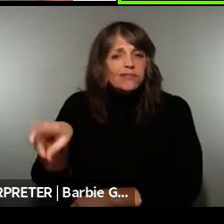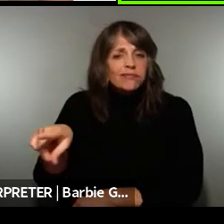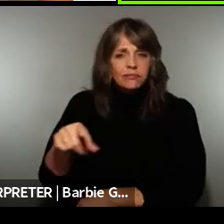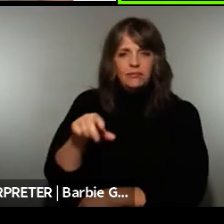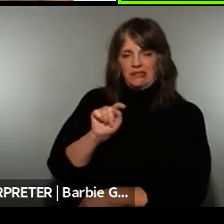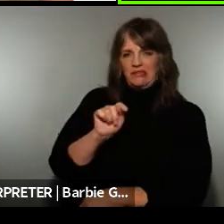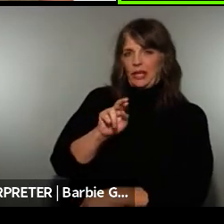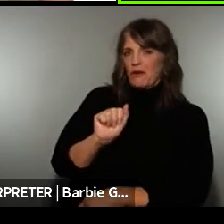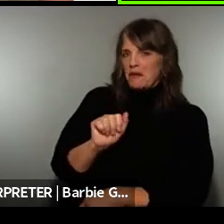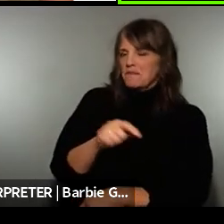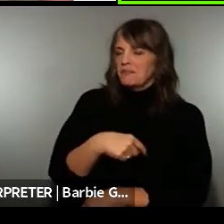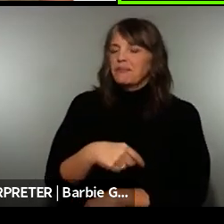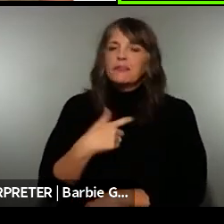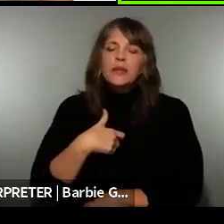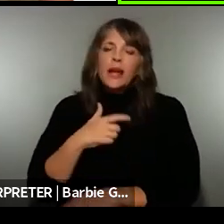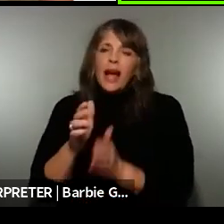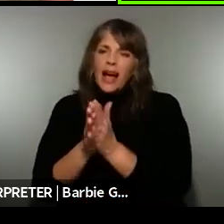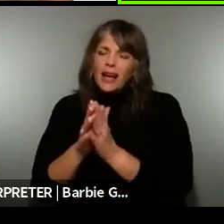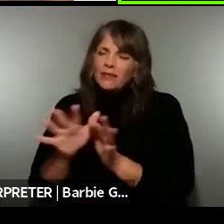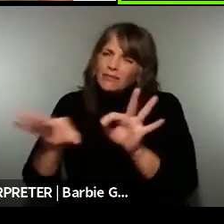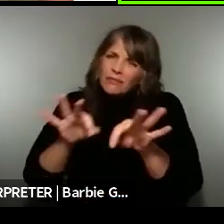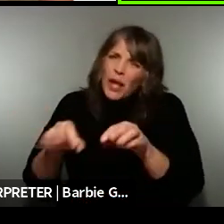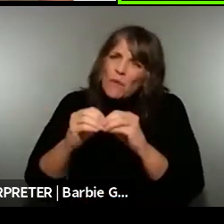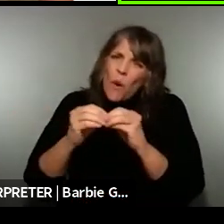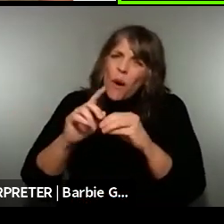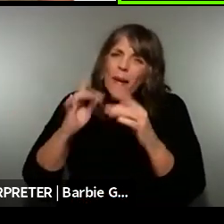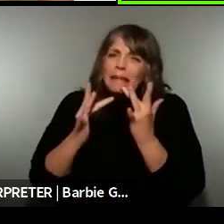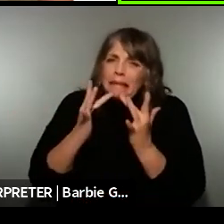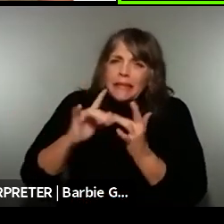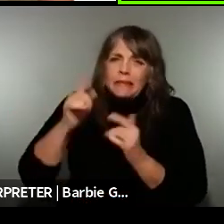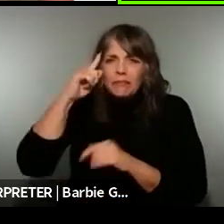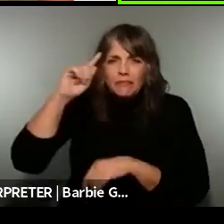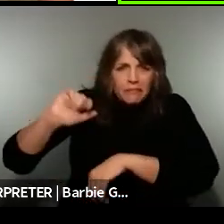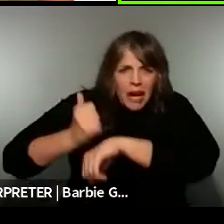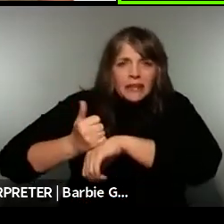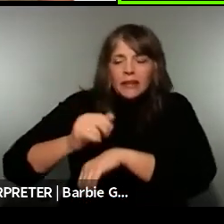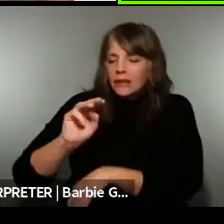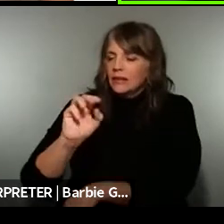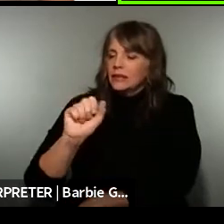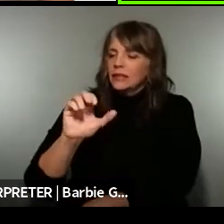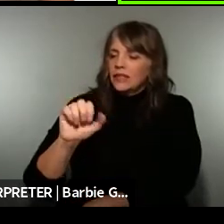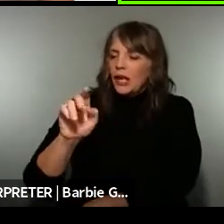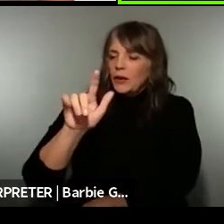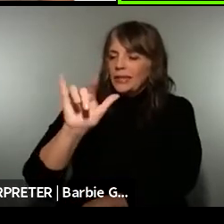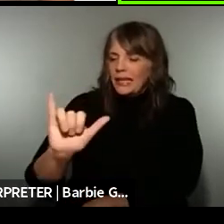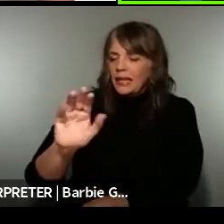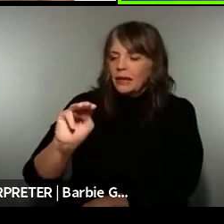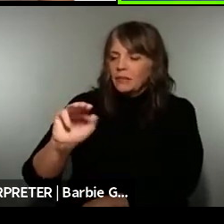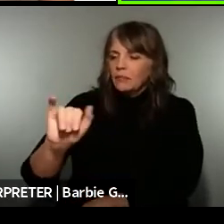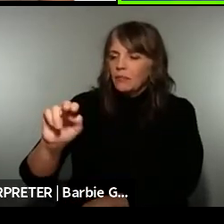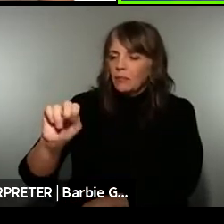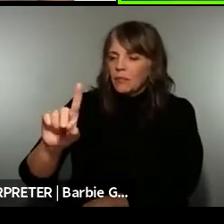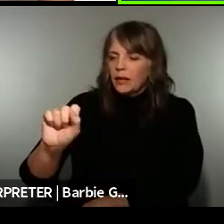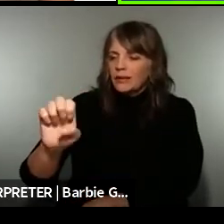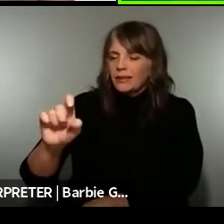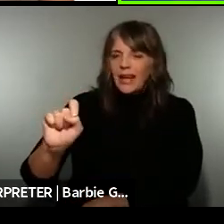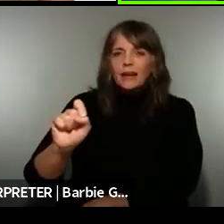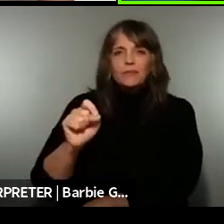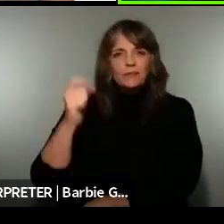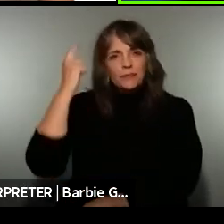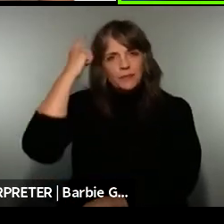more about the scarcity mindset. And you know, what Ronnie and Annalisa just brought up is exactly that. So the